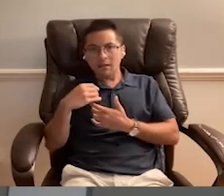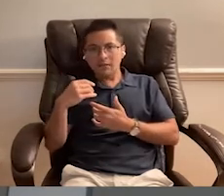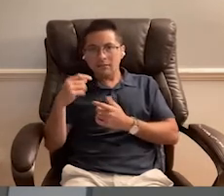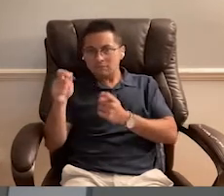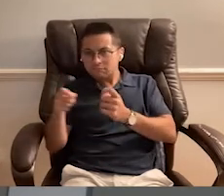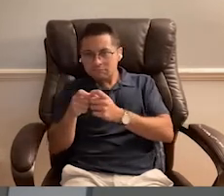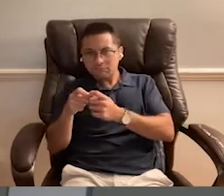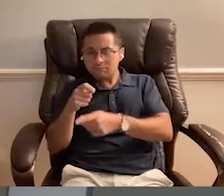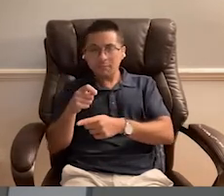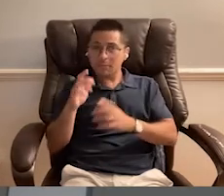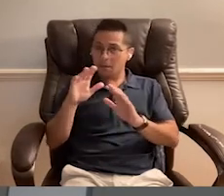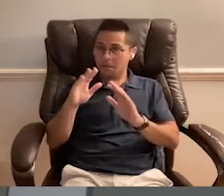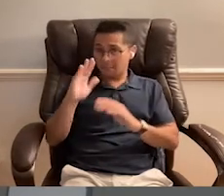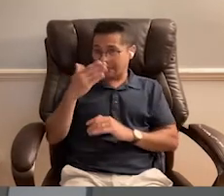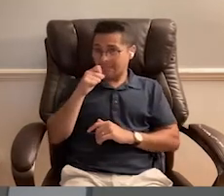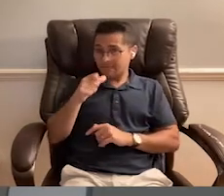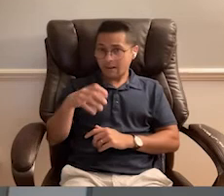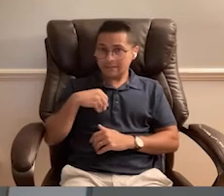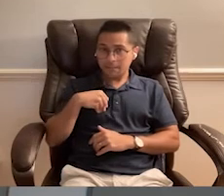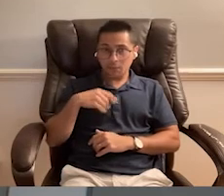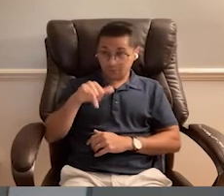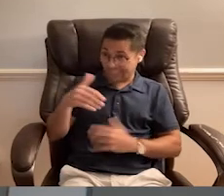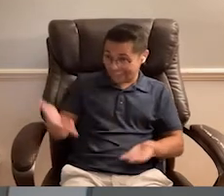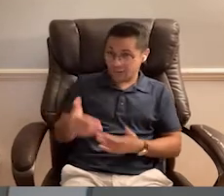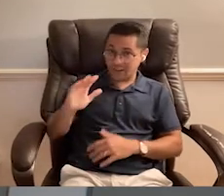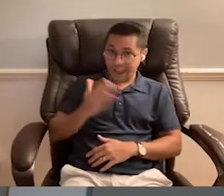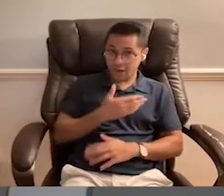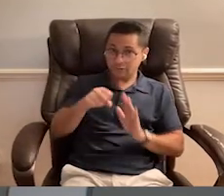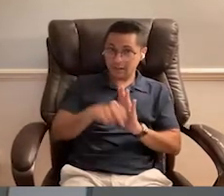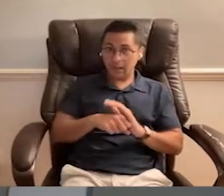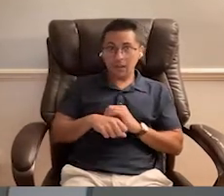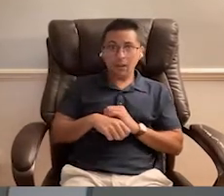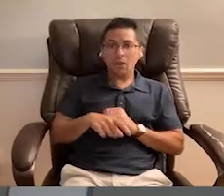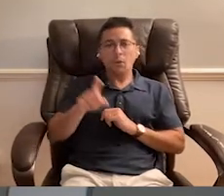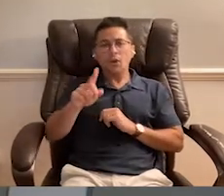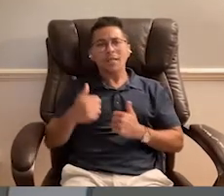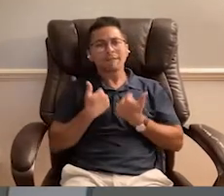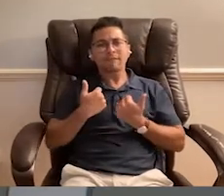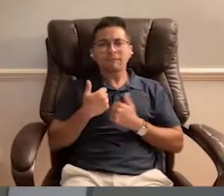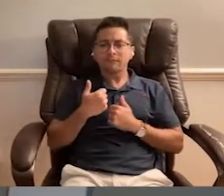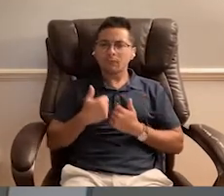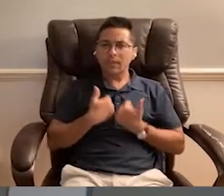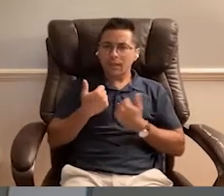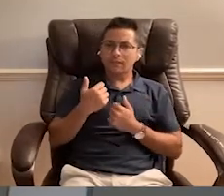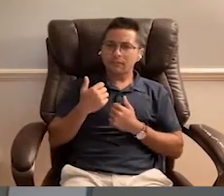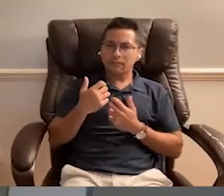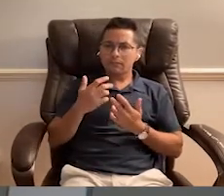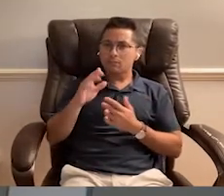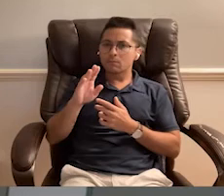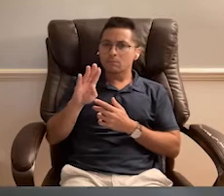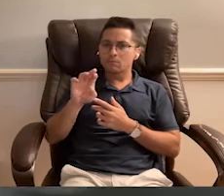saying onset of autism 2.5. Apparently, that's not acceptable. Was that here in our state? Yes. Where do